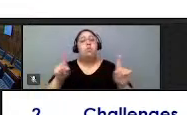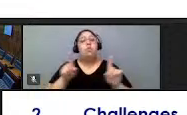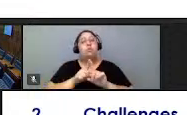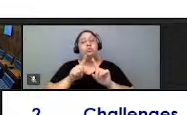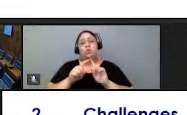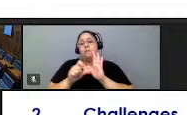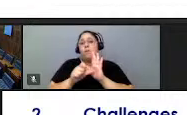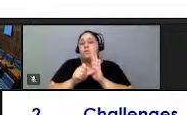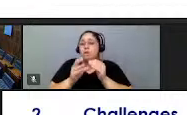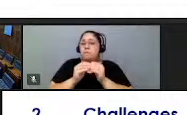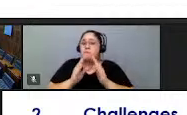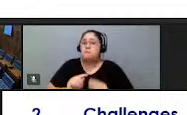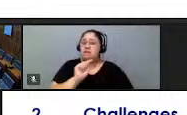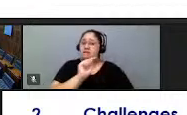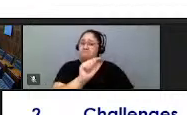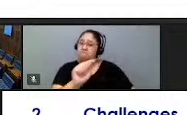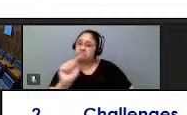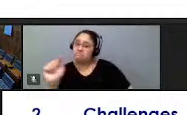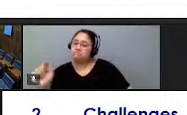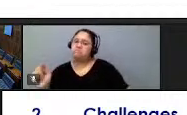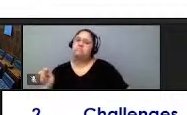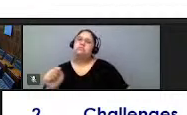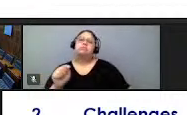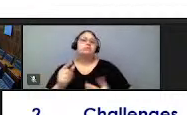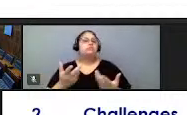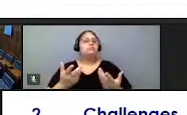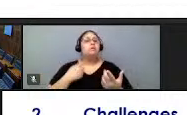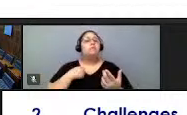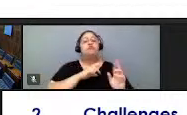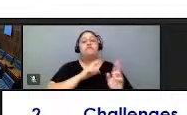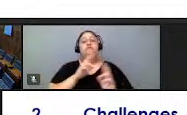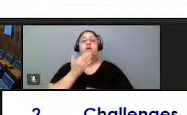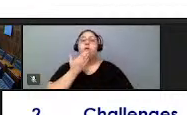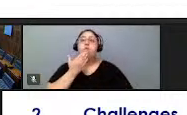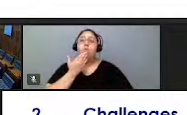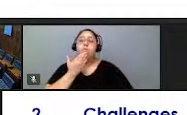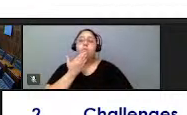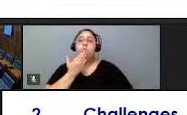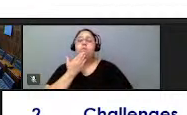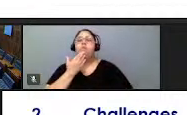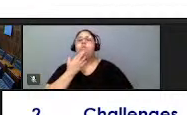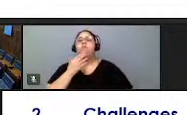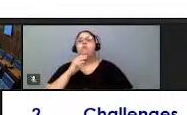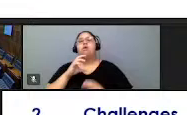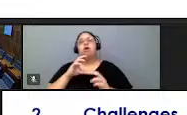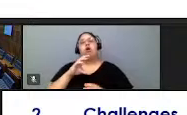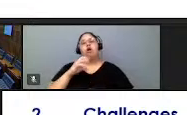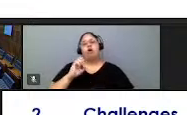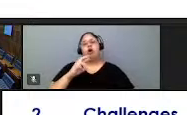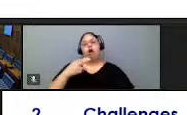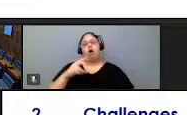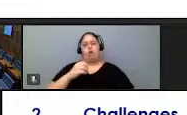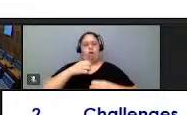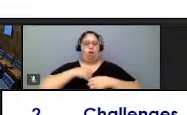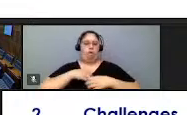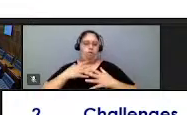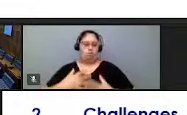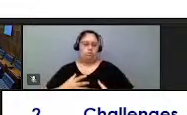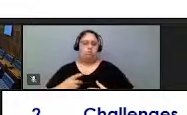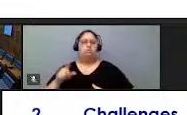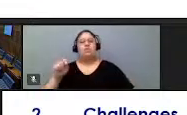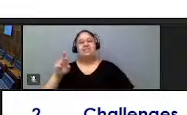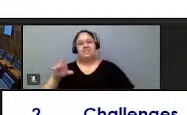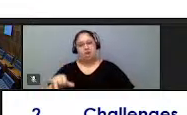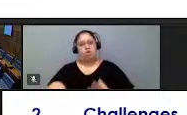members in the logistics chain and here I refer particularly to the cargo owners and Terry will speak more about